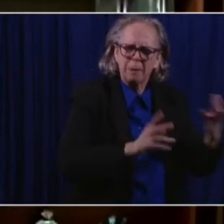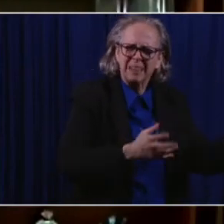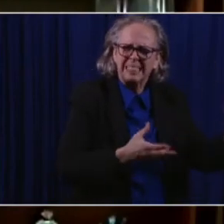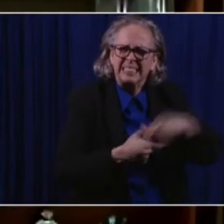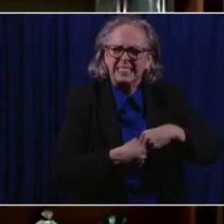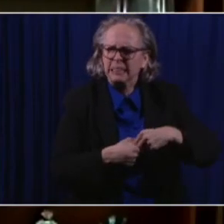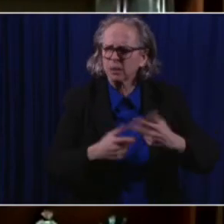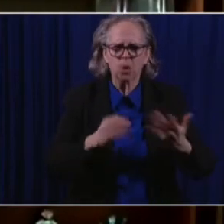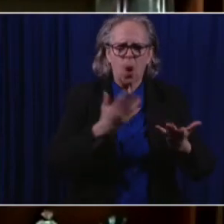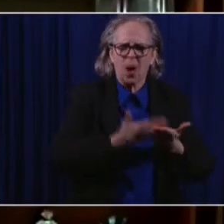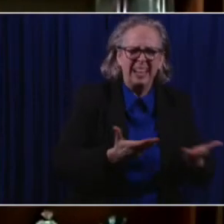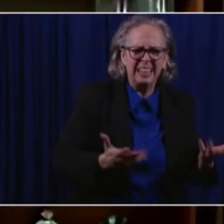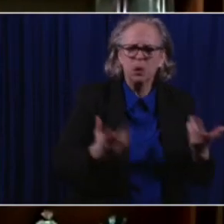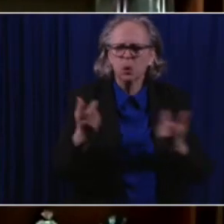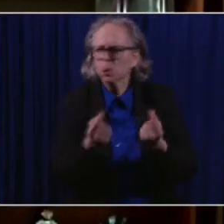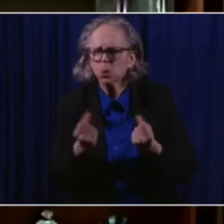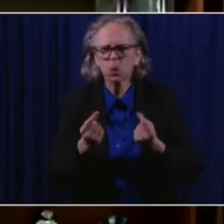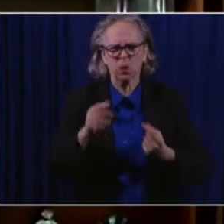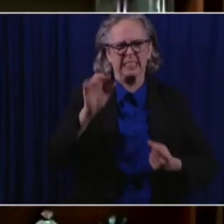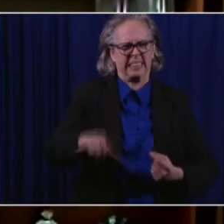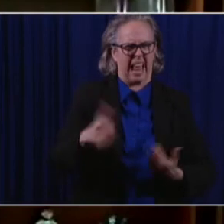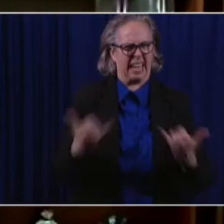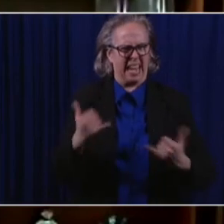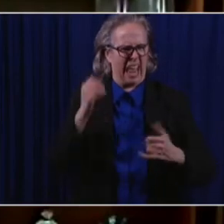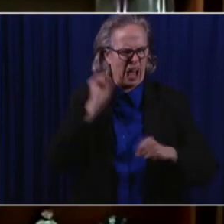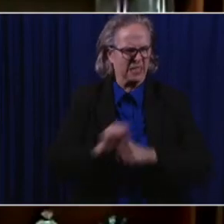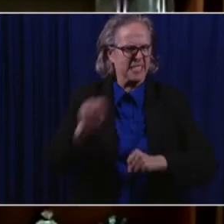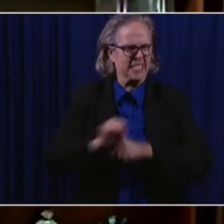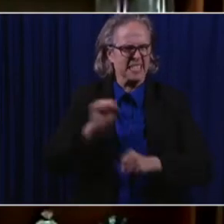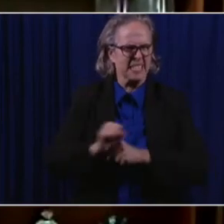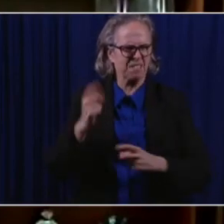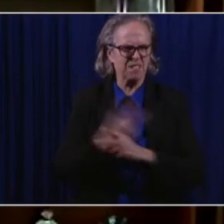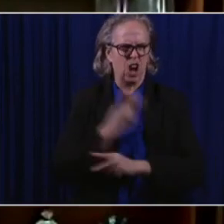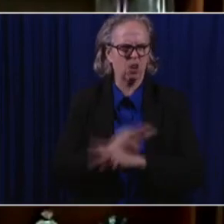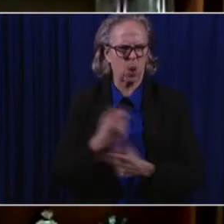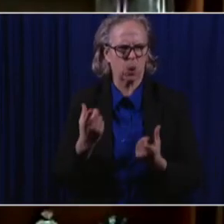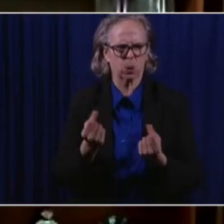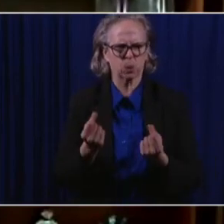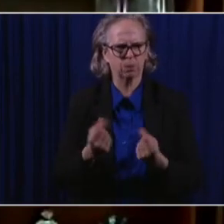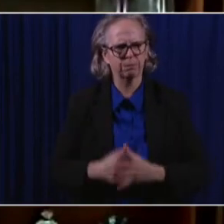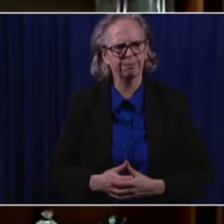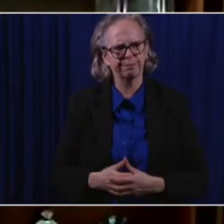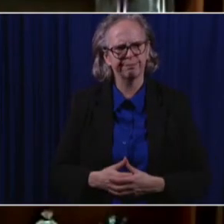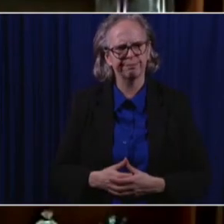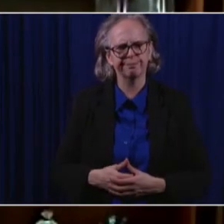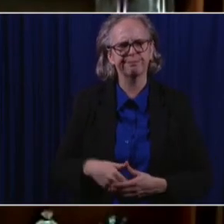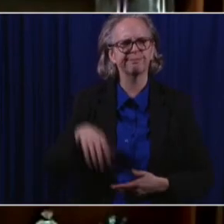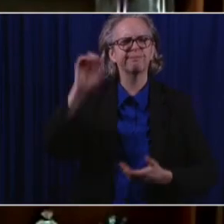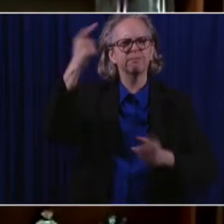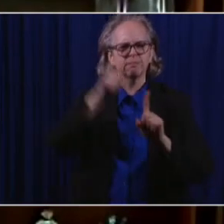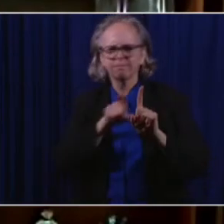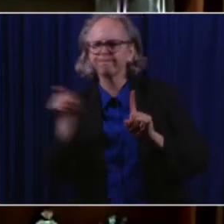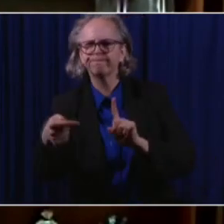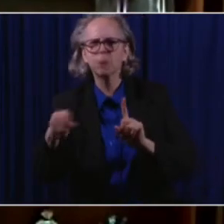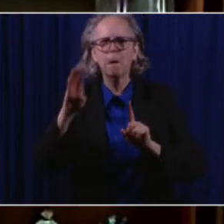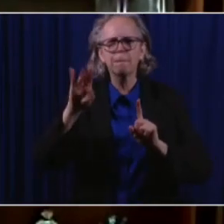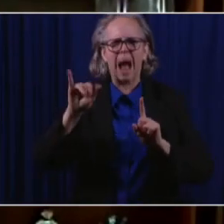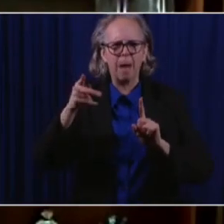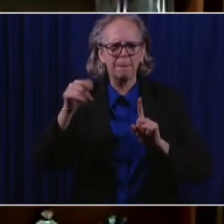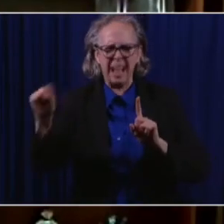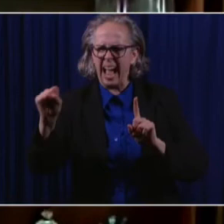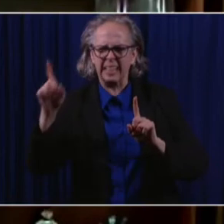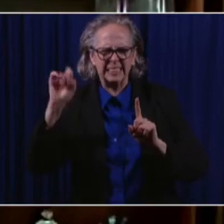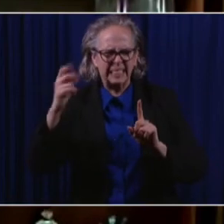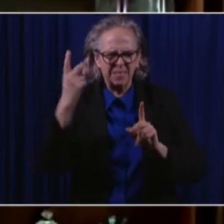like ECMO. And ECMO is a particular kind of bypass for heart and lungs that we use for patients with the most severe kinds of